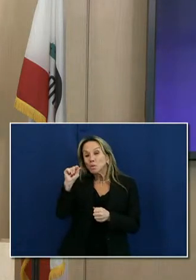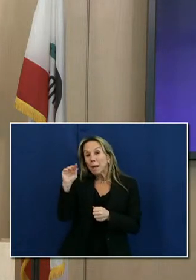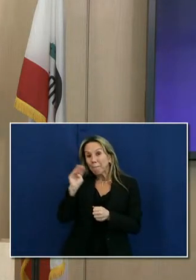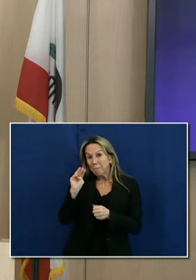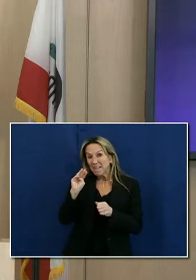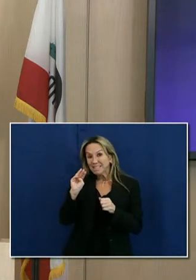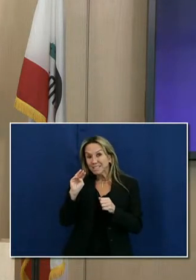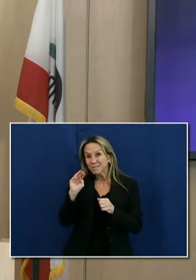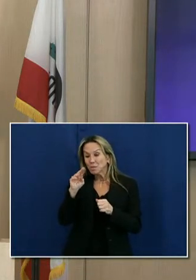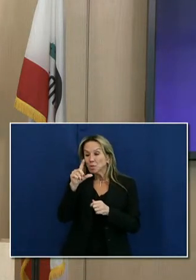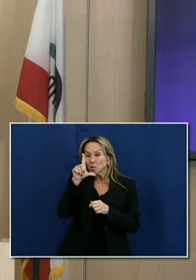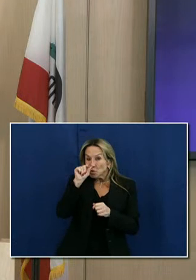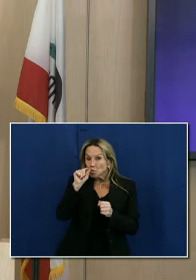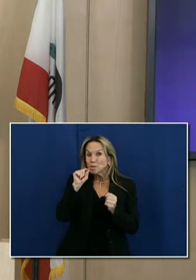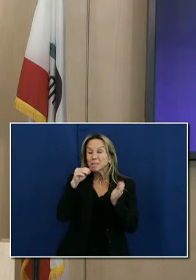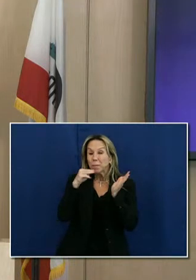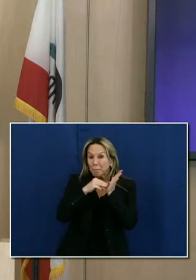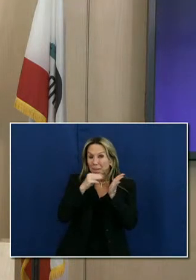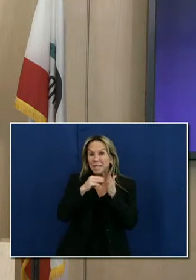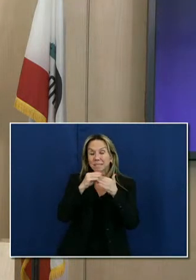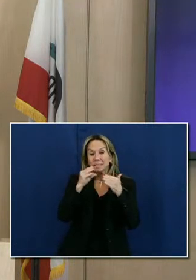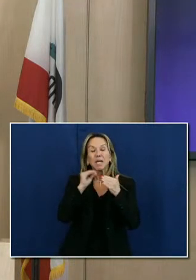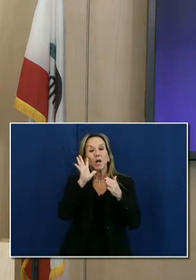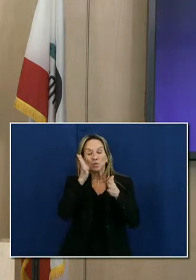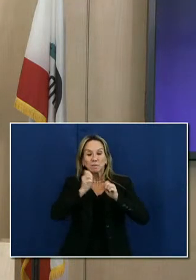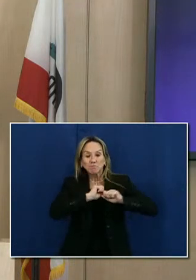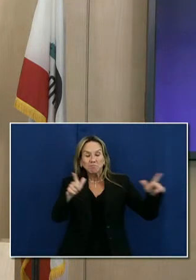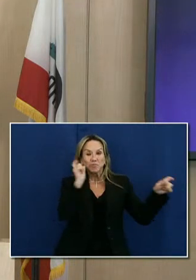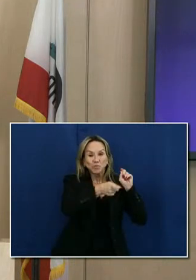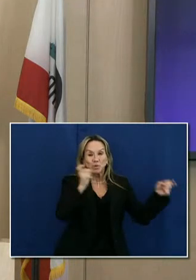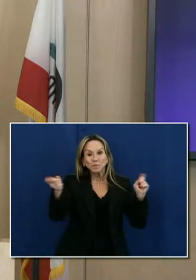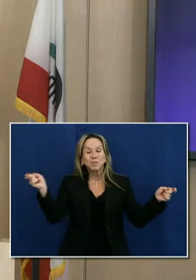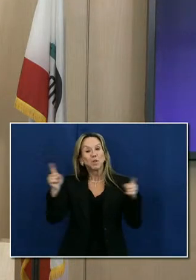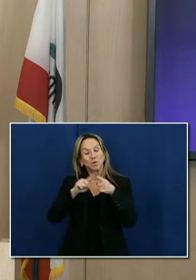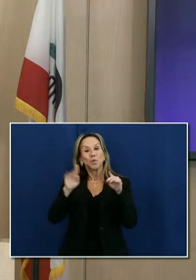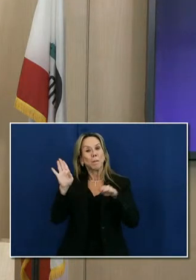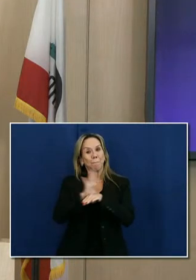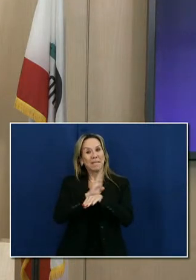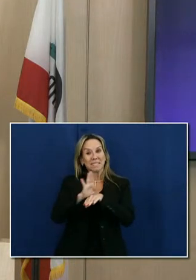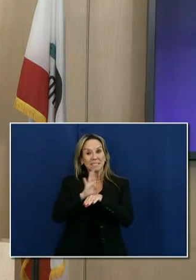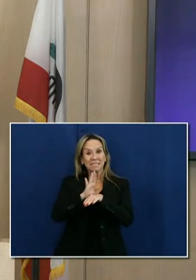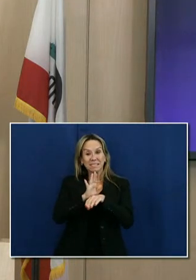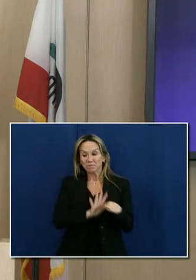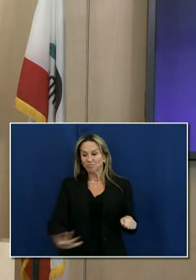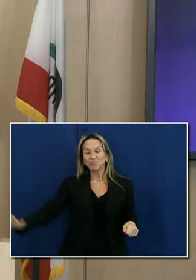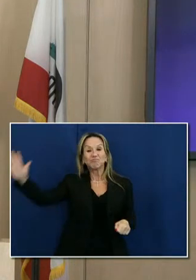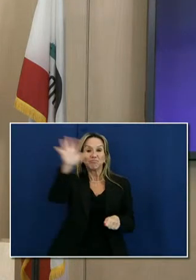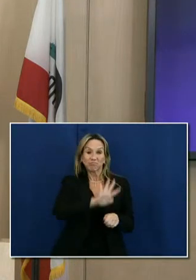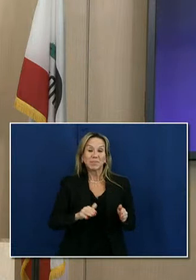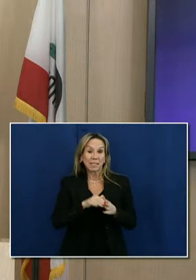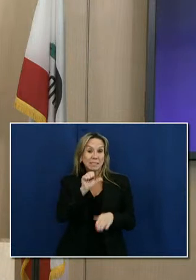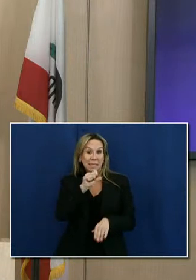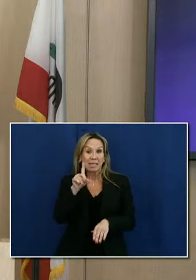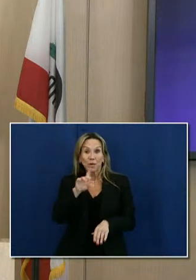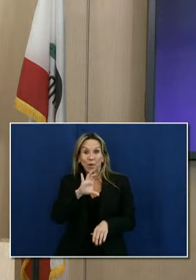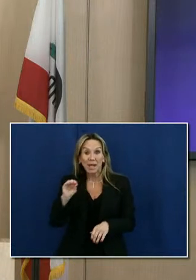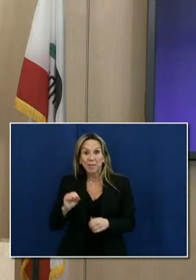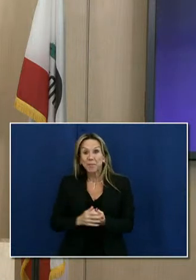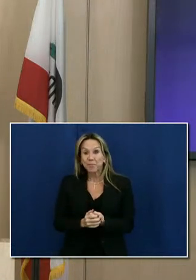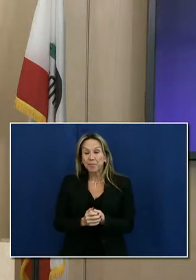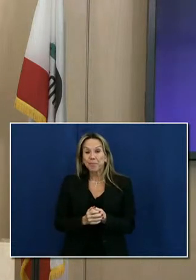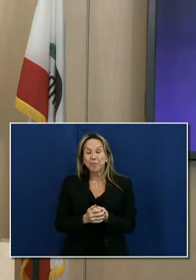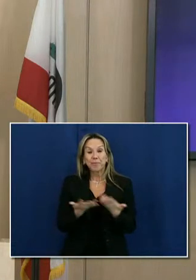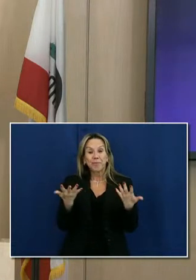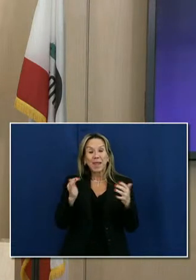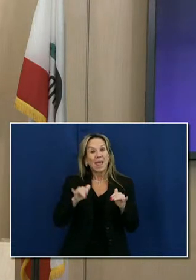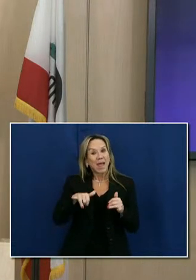small businesses and our small business stimulus grants to businesses throughout San Diego County. This has